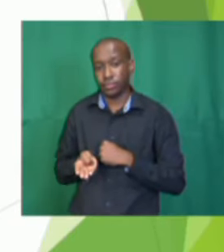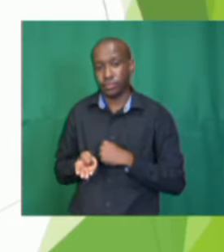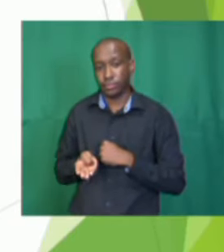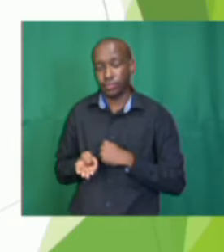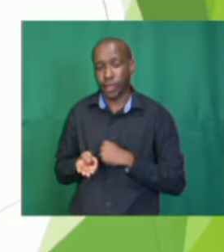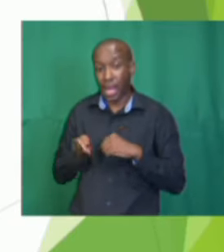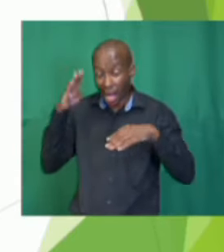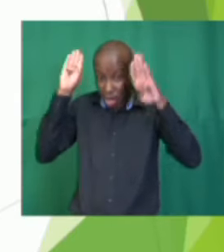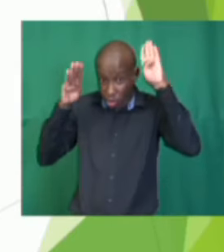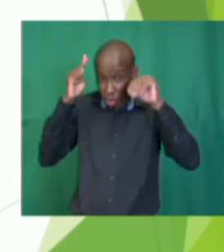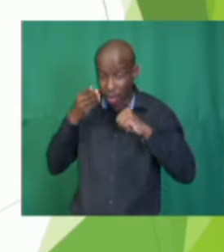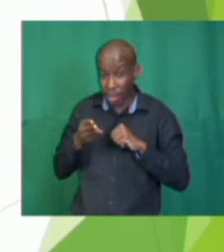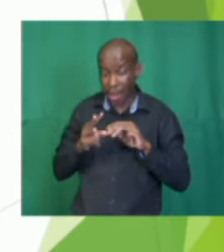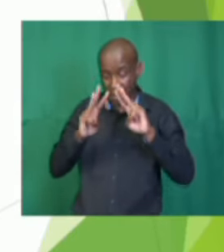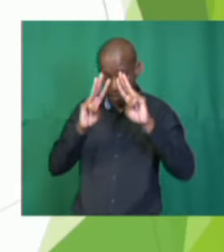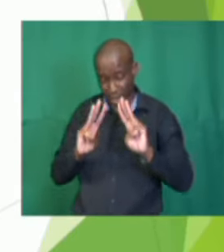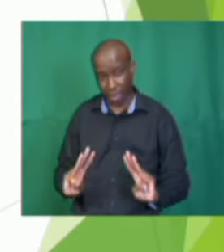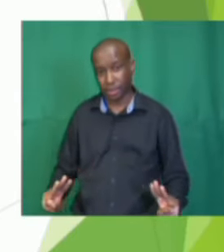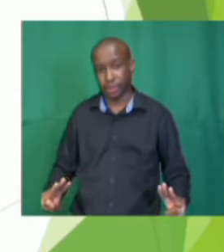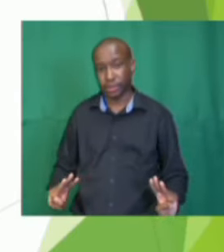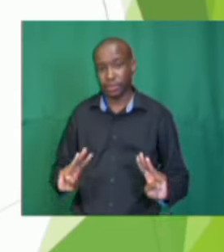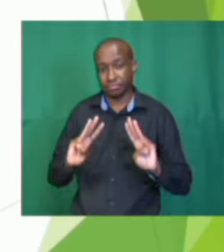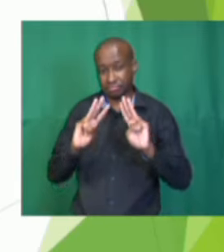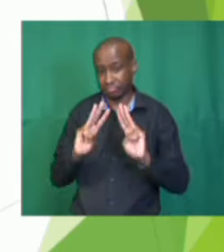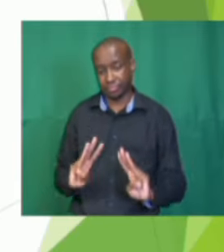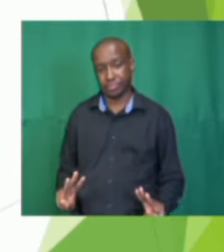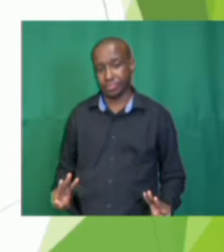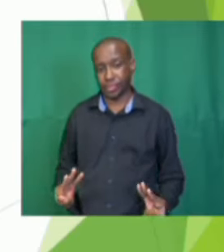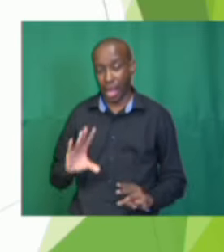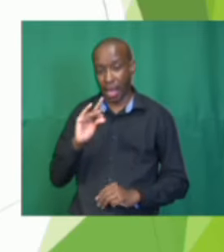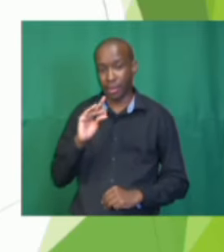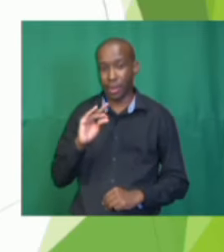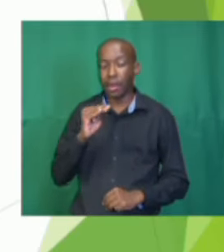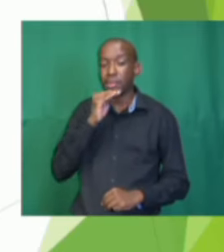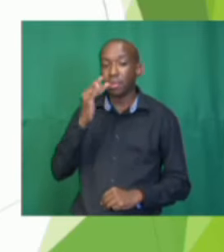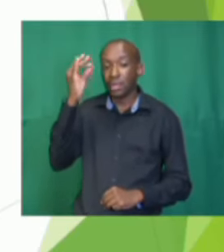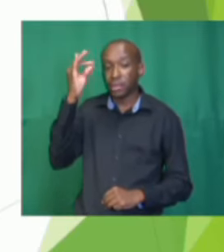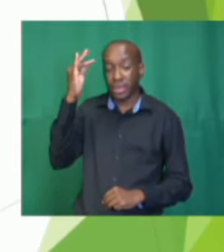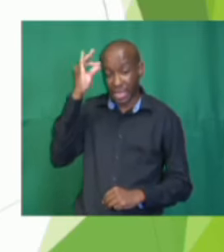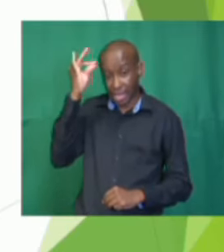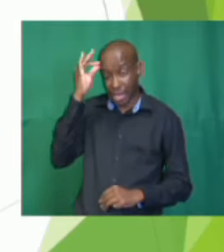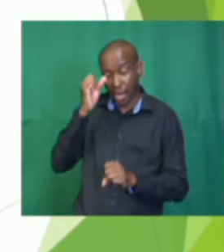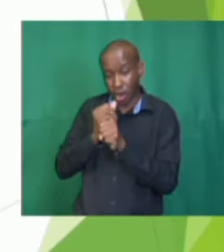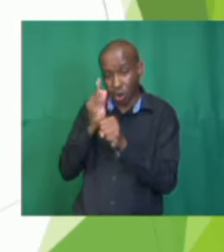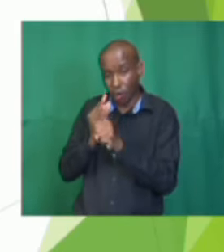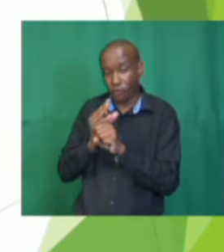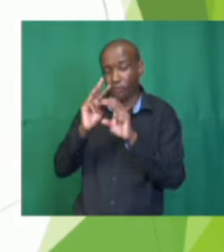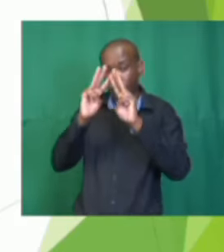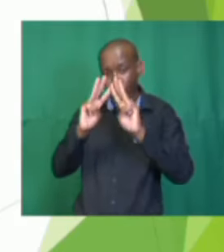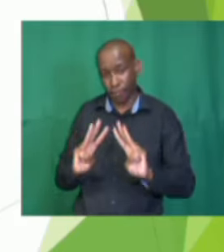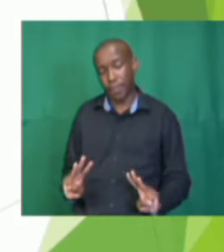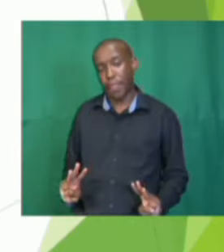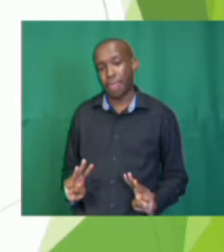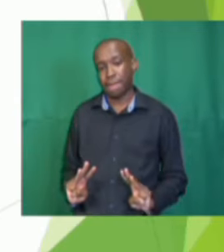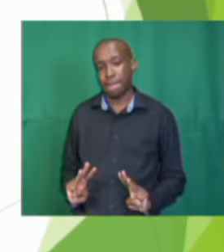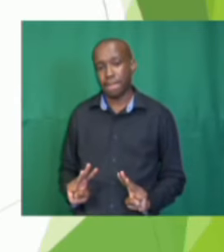a donkey is a peaceful animal. That shows that he is the king of peace.